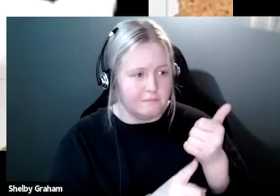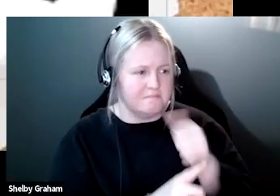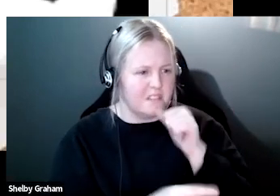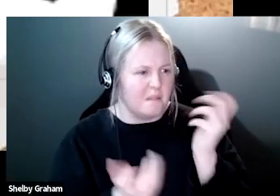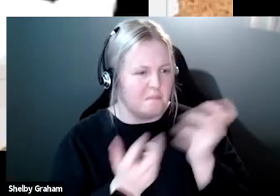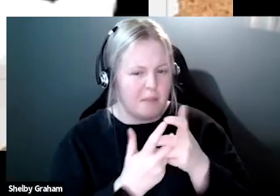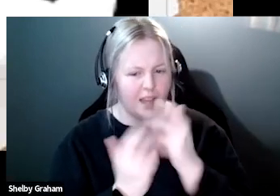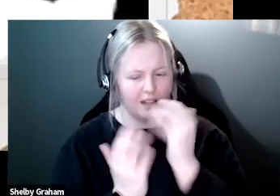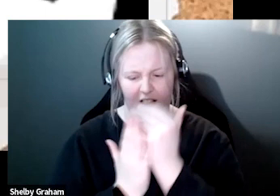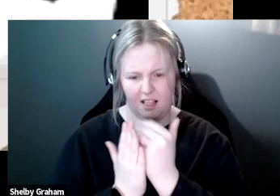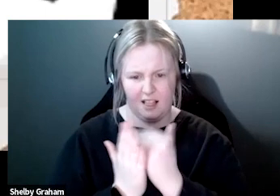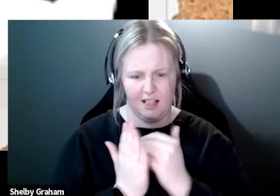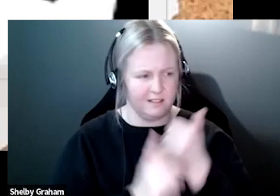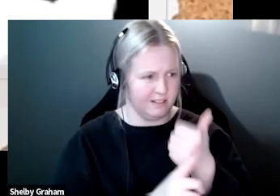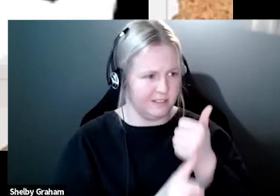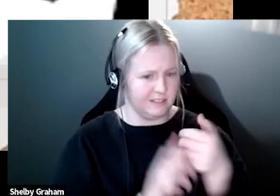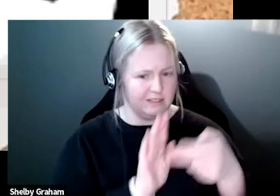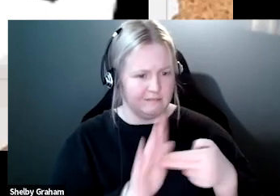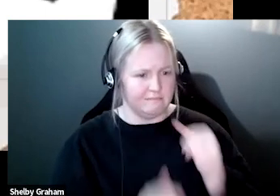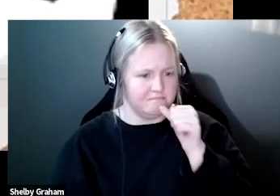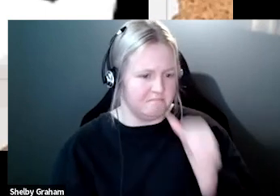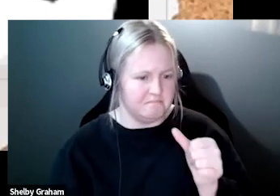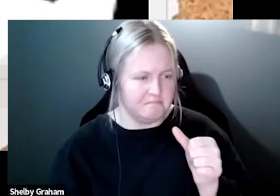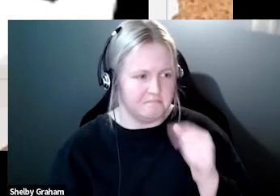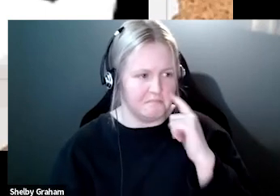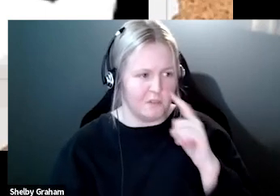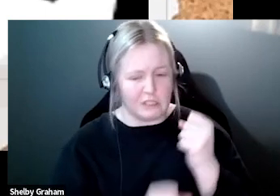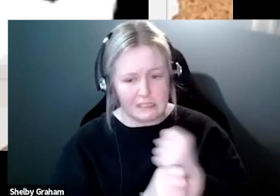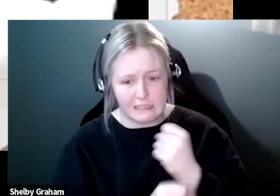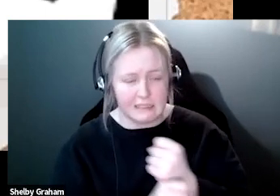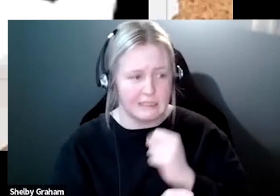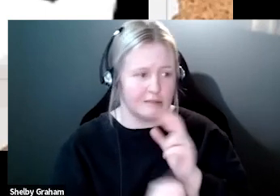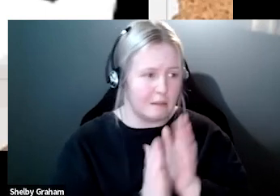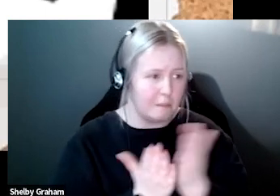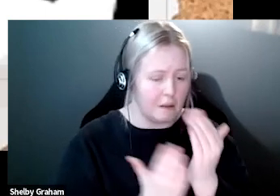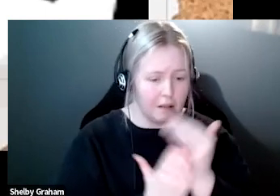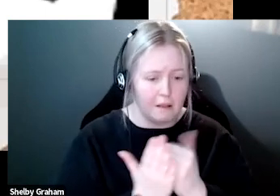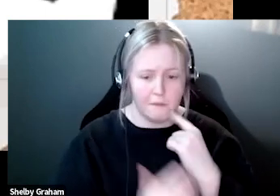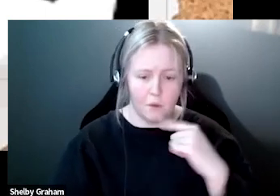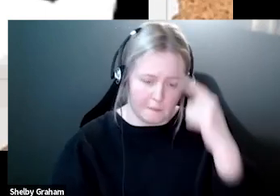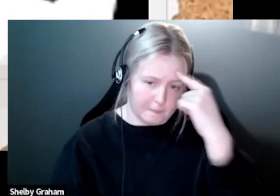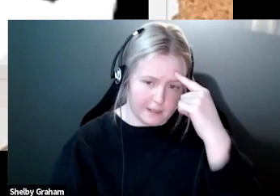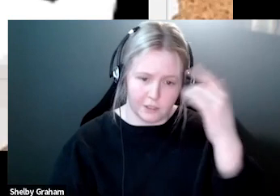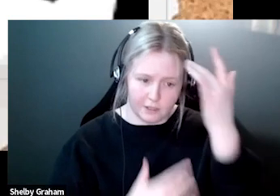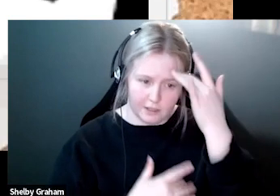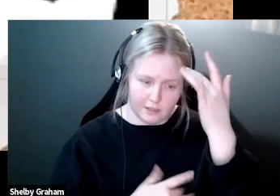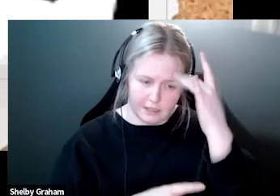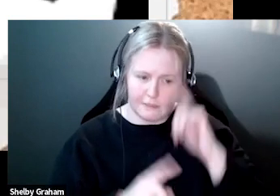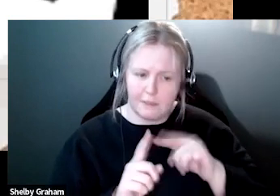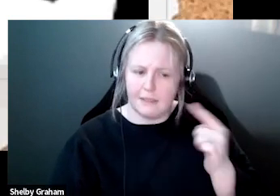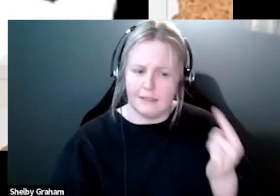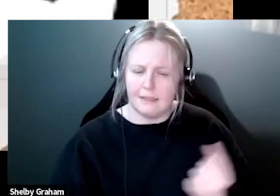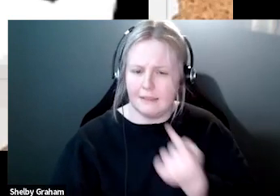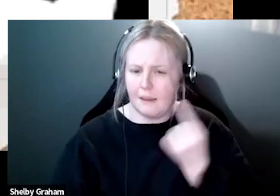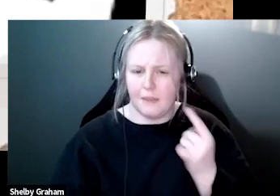of anything in the Diagnostic and Statistical Manual of Mental Disorders, and yet something